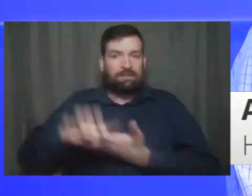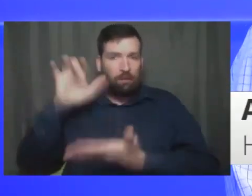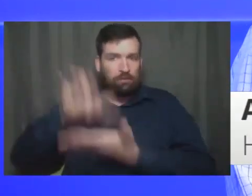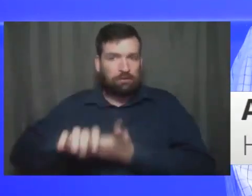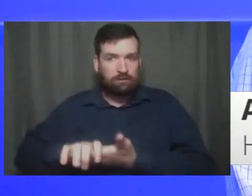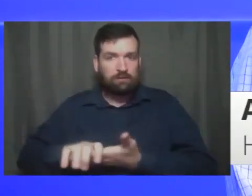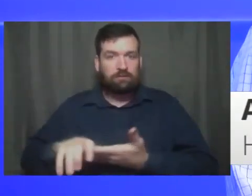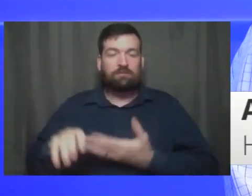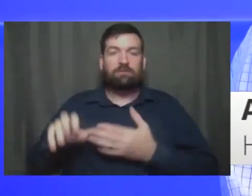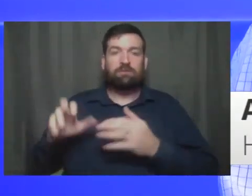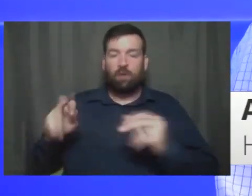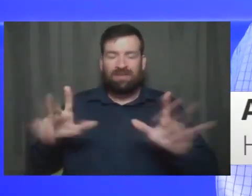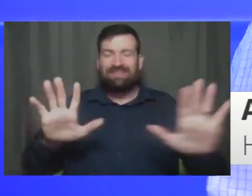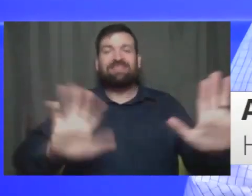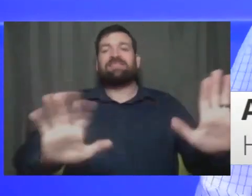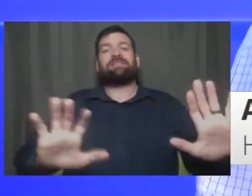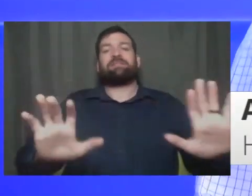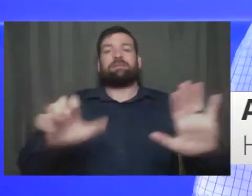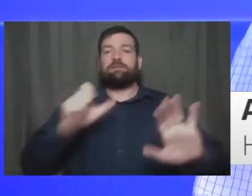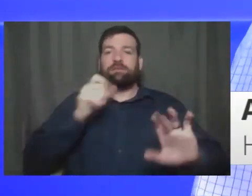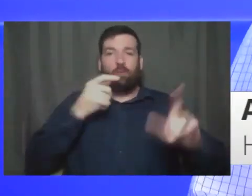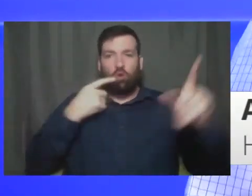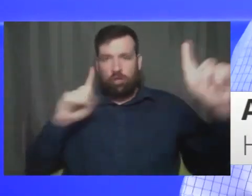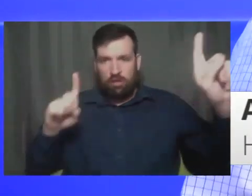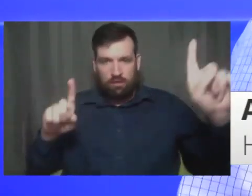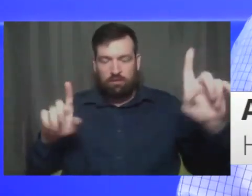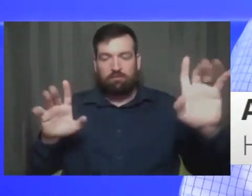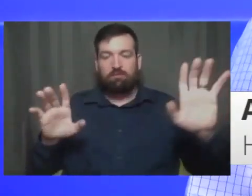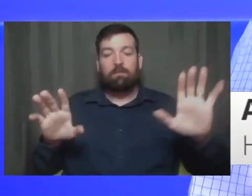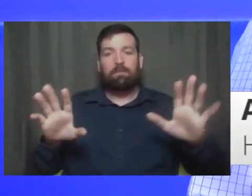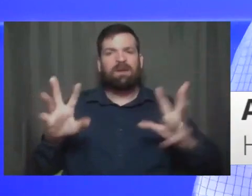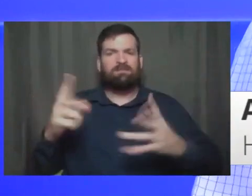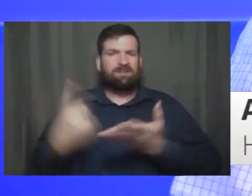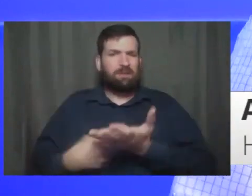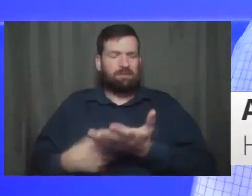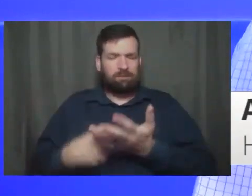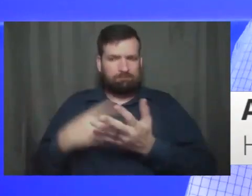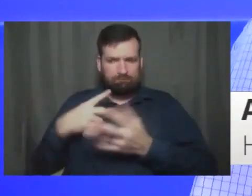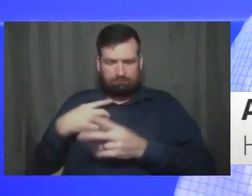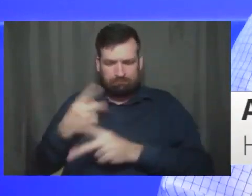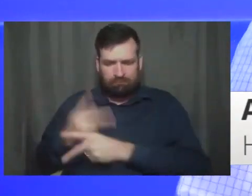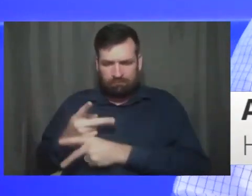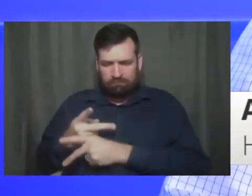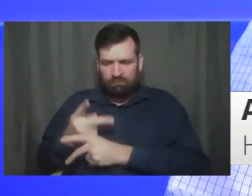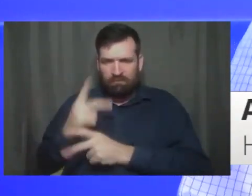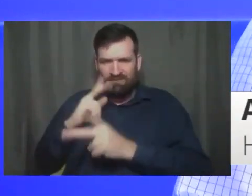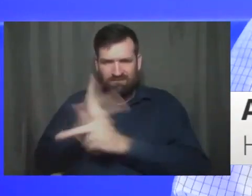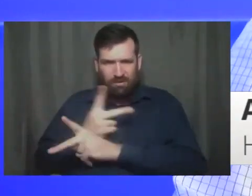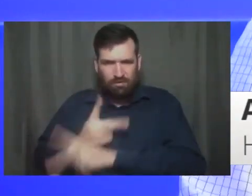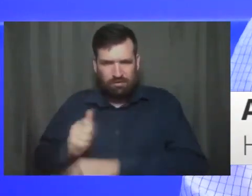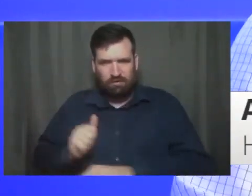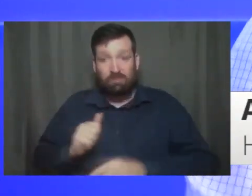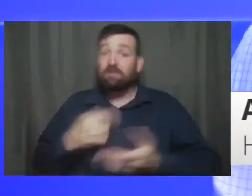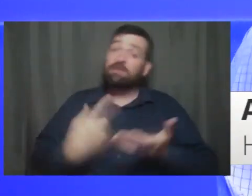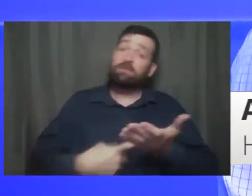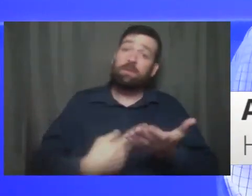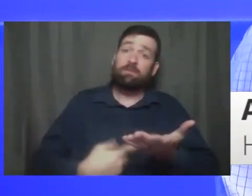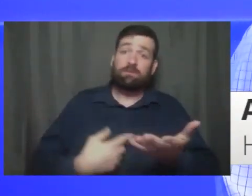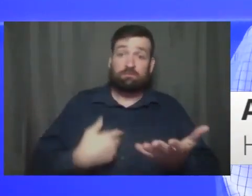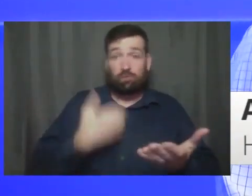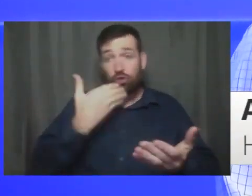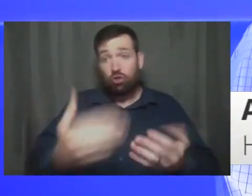okay, this isn't working. So sometimes you can take your time on your own to think it through and figure out, okay, what's going on here. The other time, sometimes if you've got a good partner, they can do it with